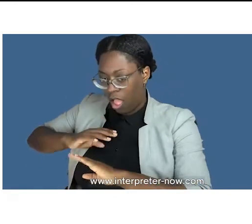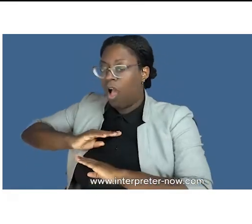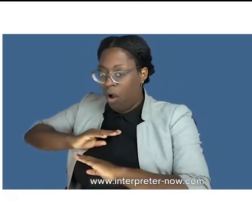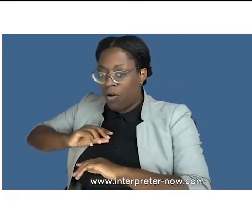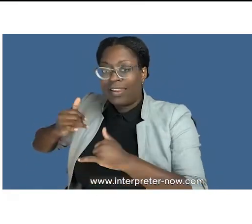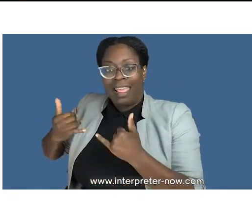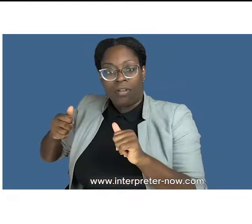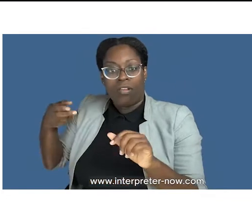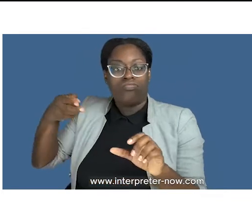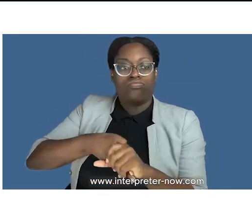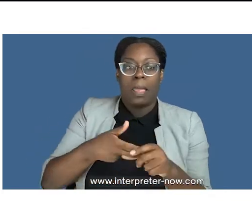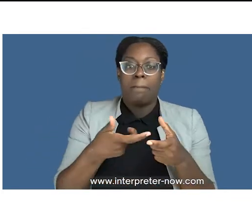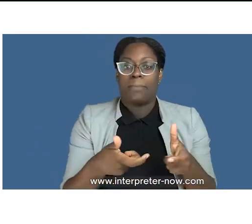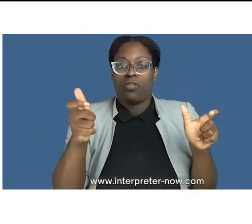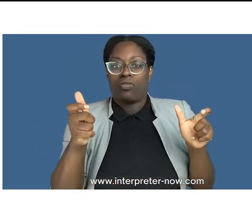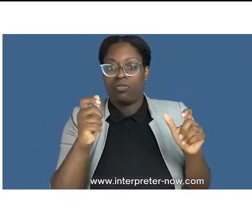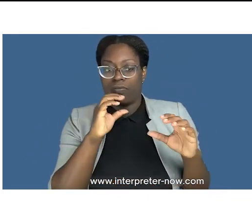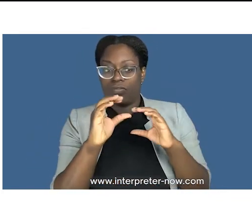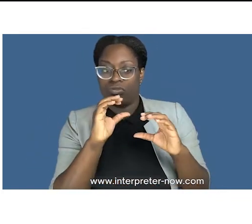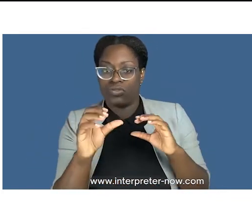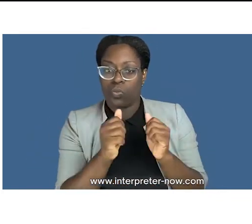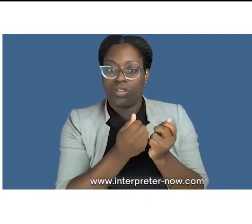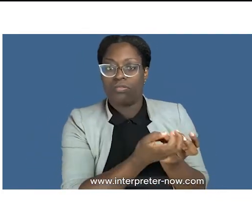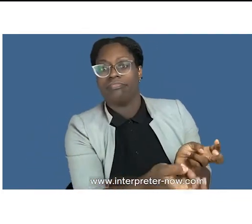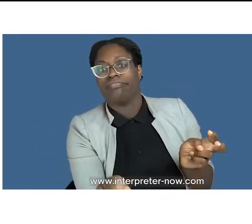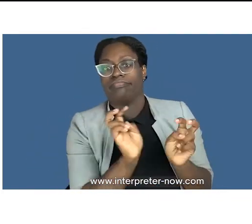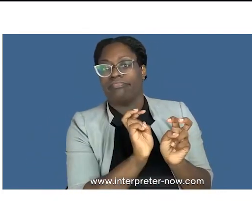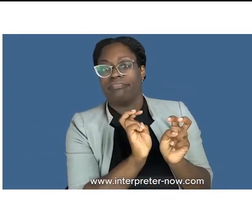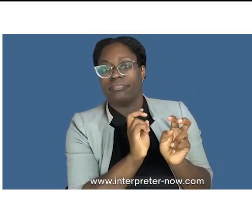before they have those conversations. So if you